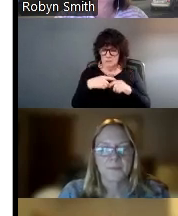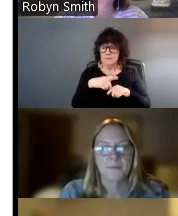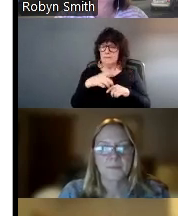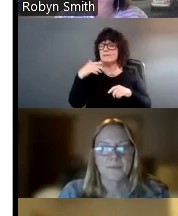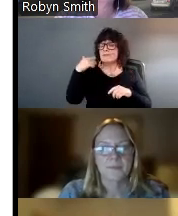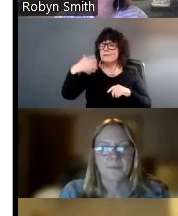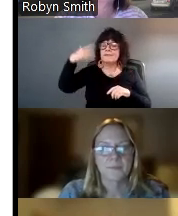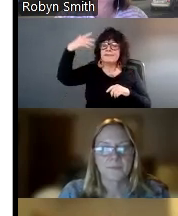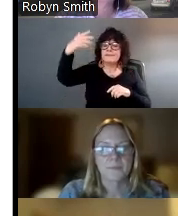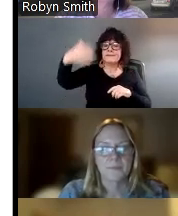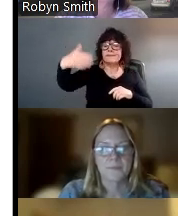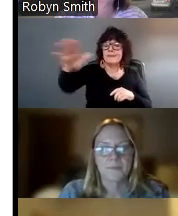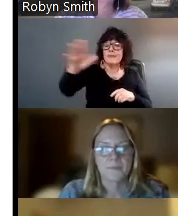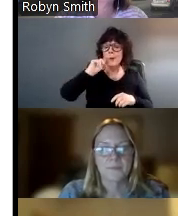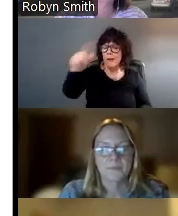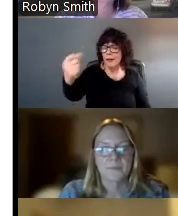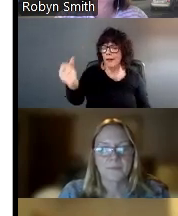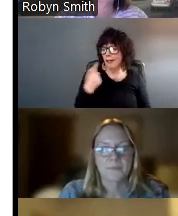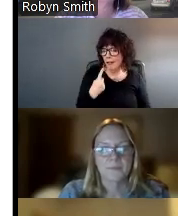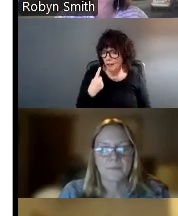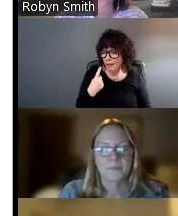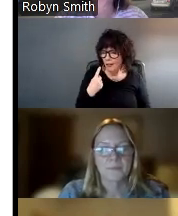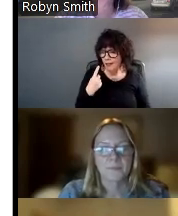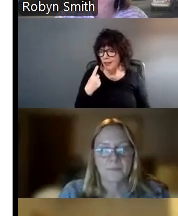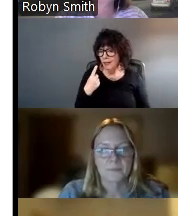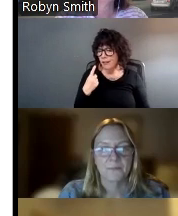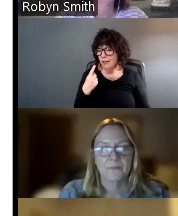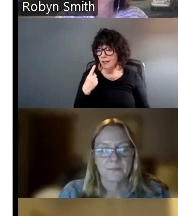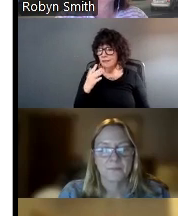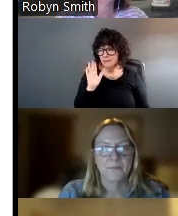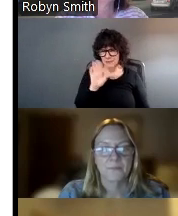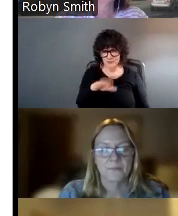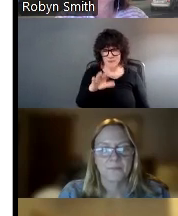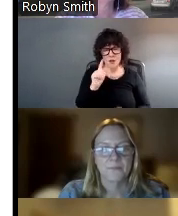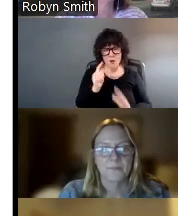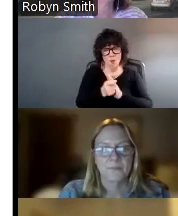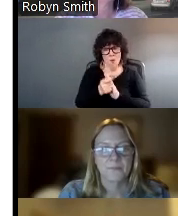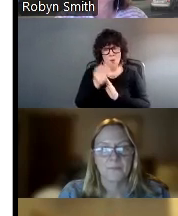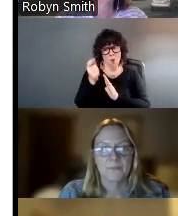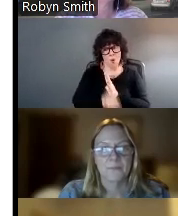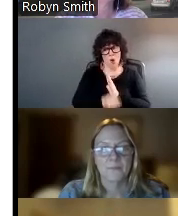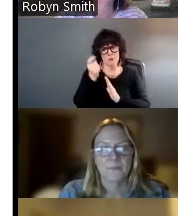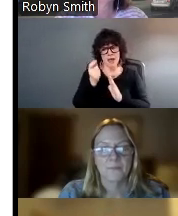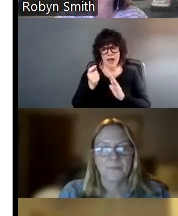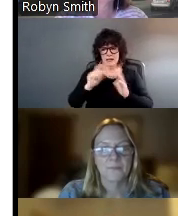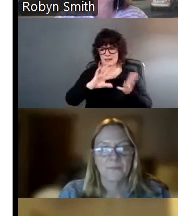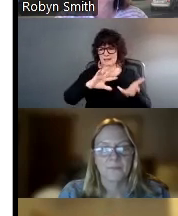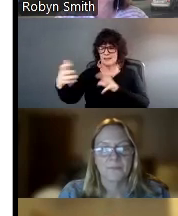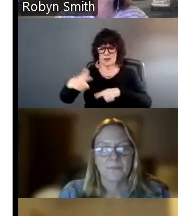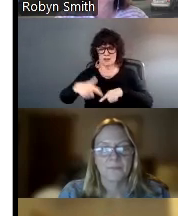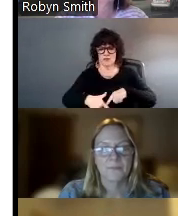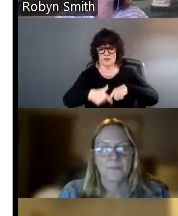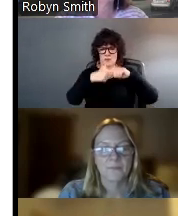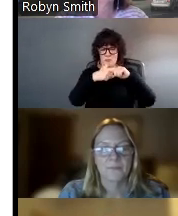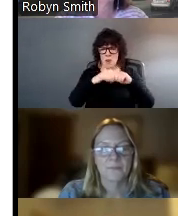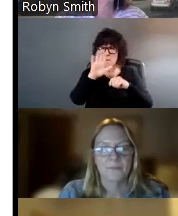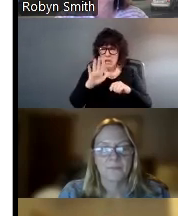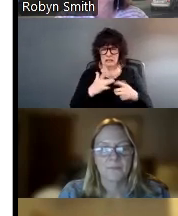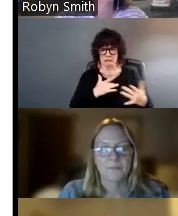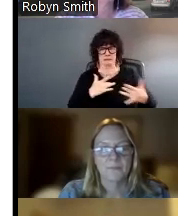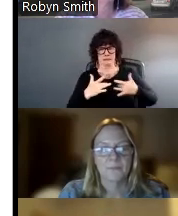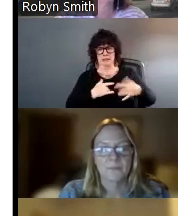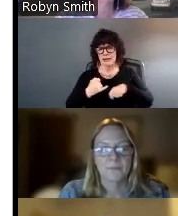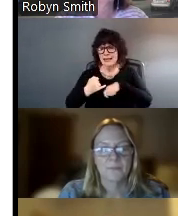they're worried about the interest still accruing, and also, what are their options? And the second part of